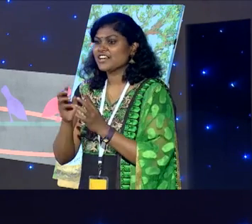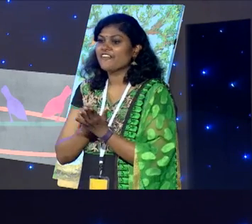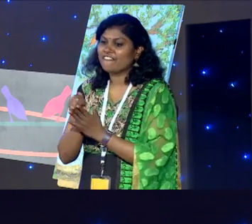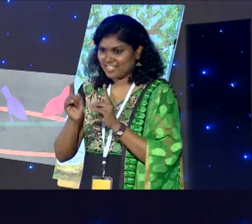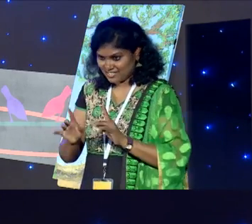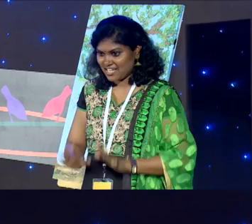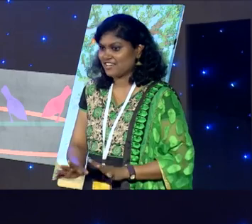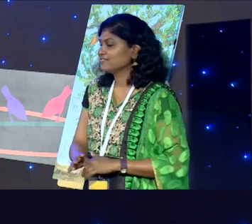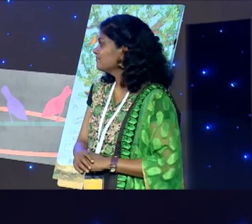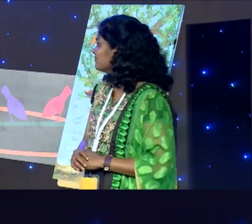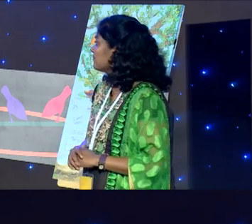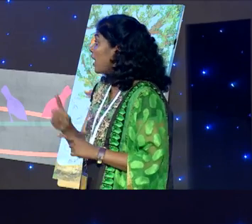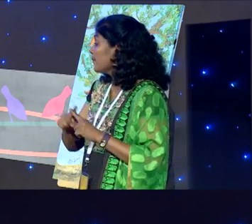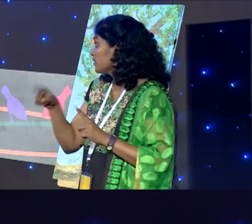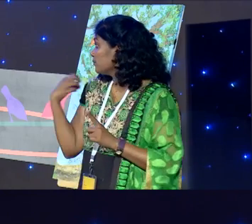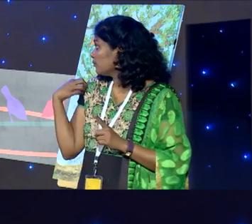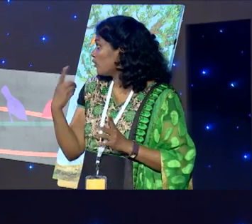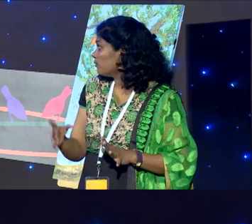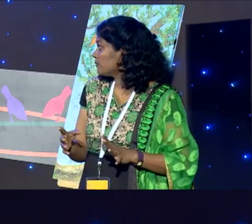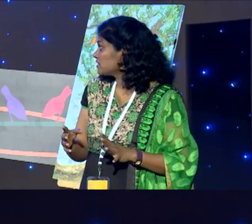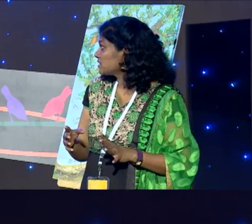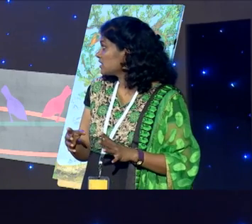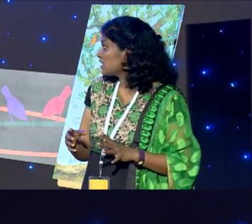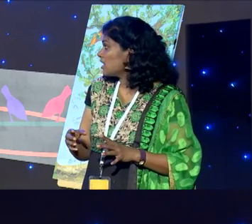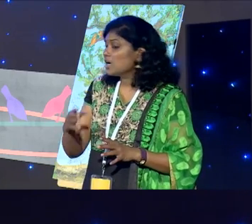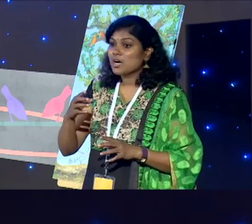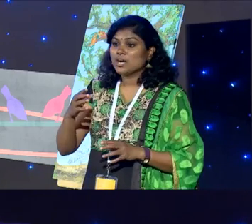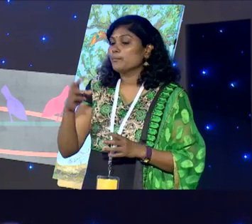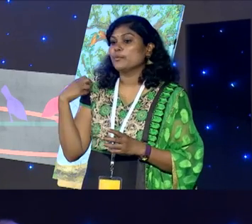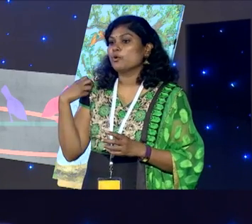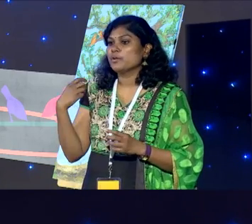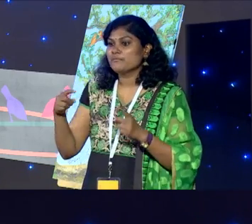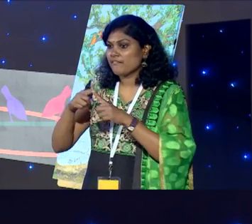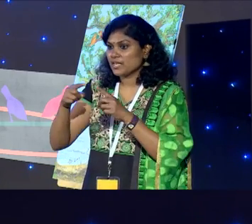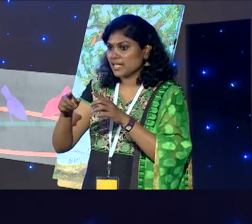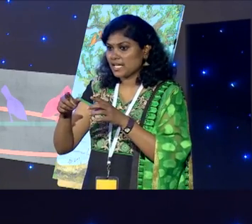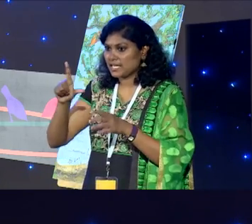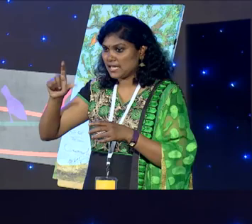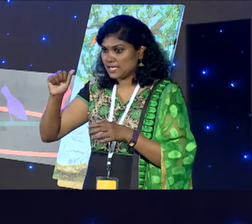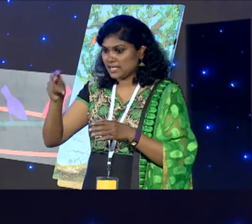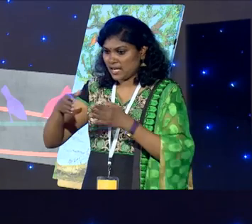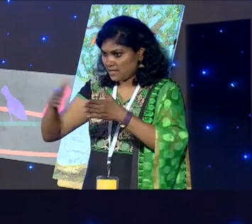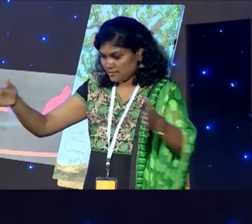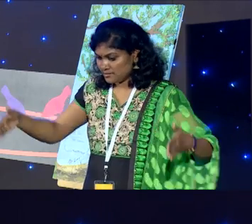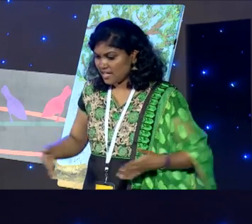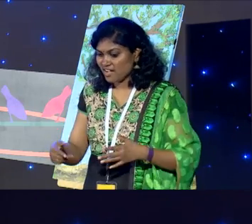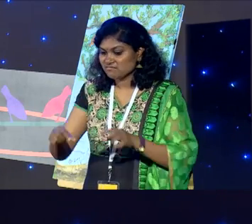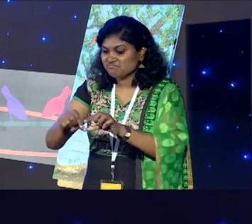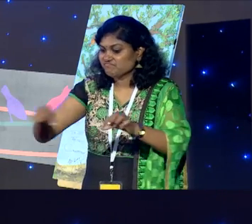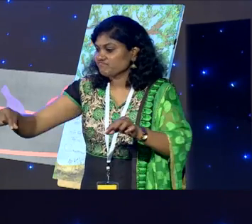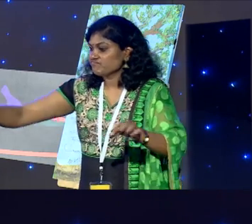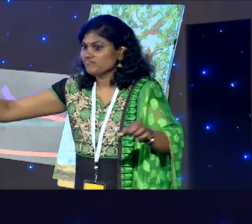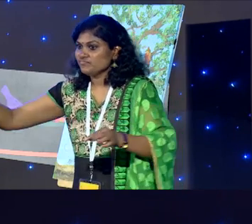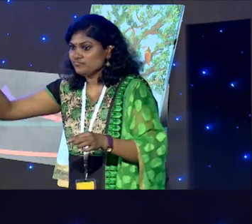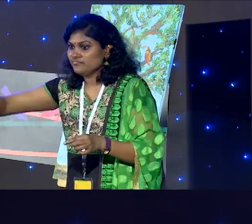problem is that they can't afford to build a fence around their land. So in the night, deer and wild boar come and eat up half